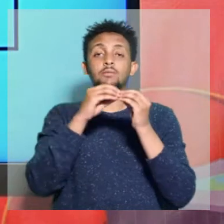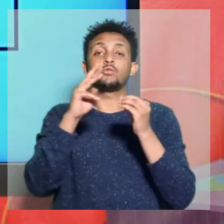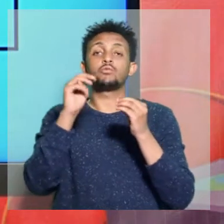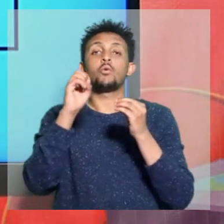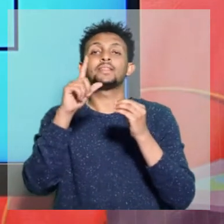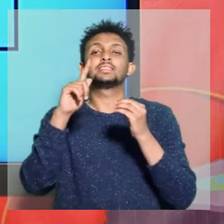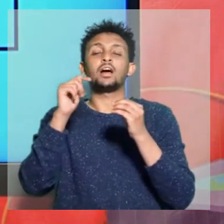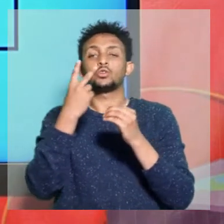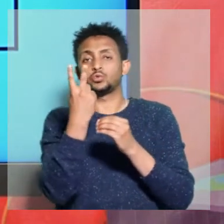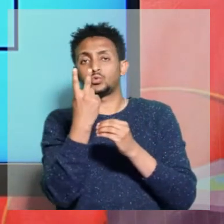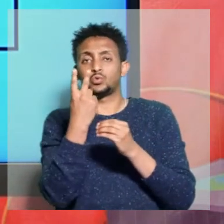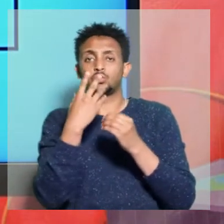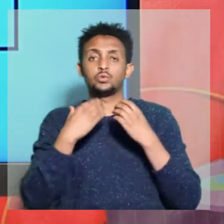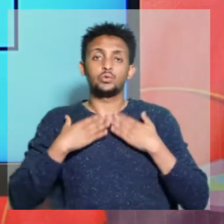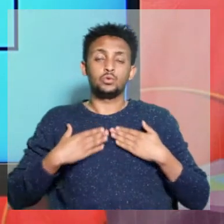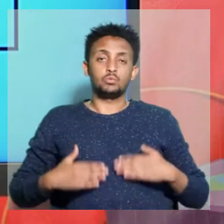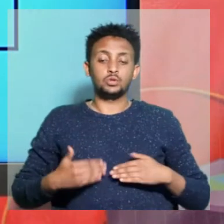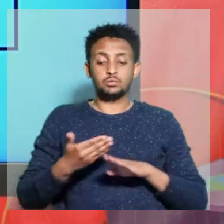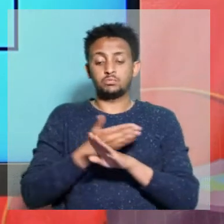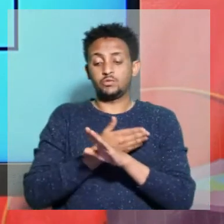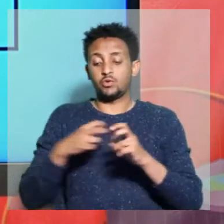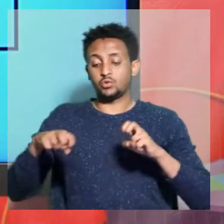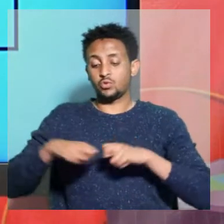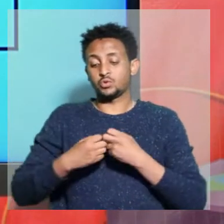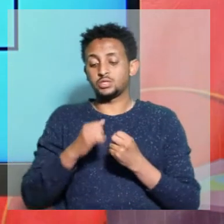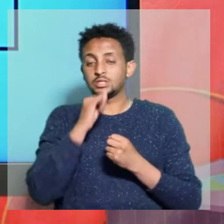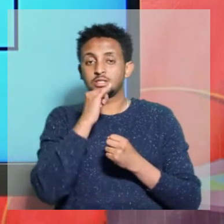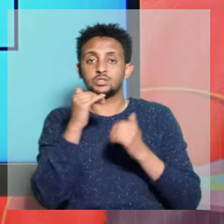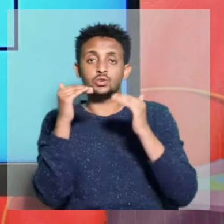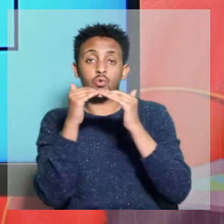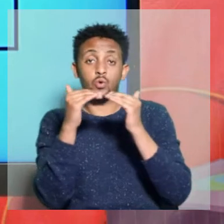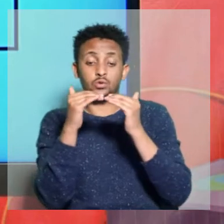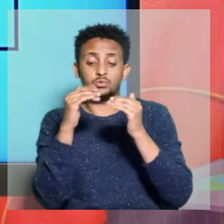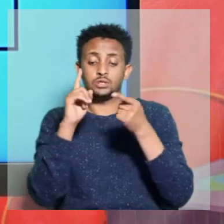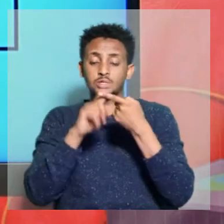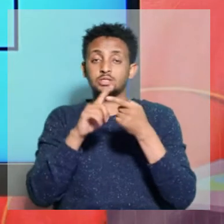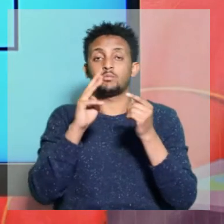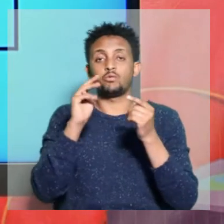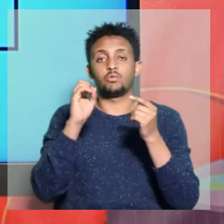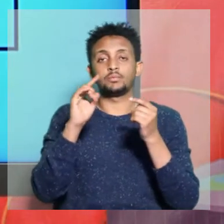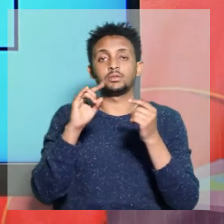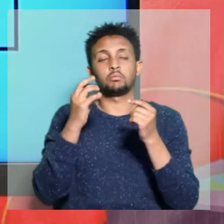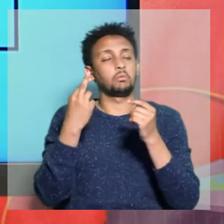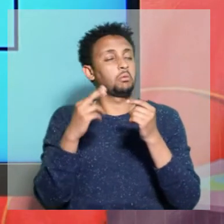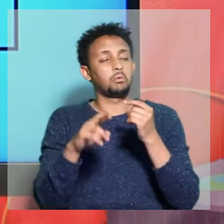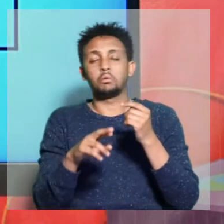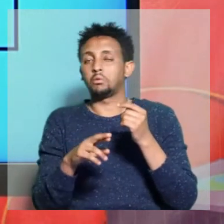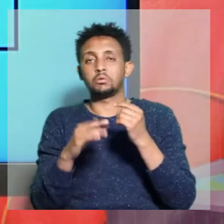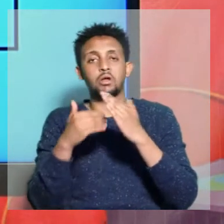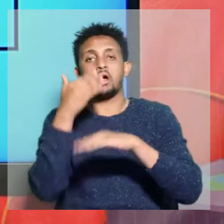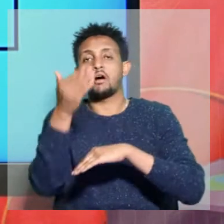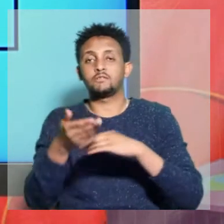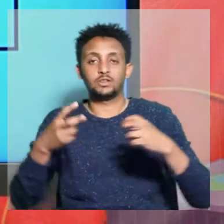momenta of two bodies before collision is equals to the sum of momentum or momenta